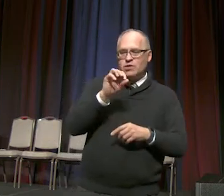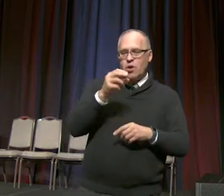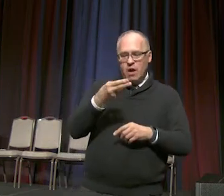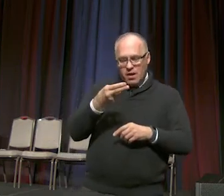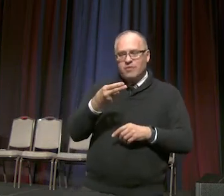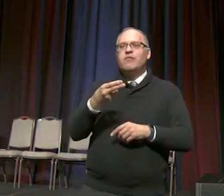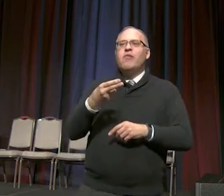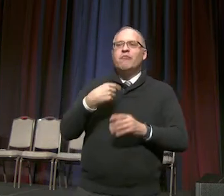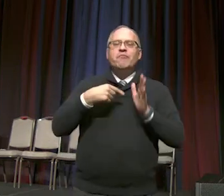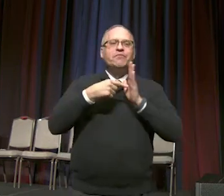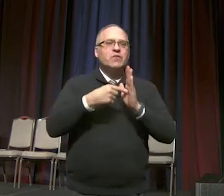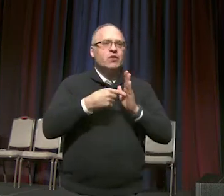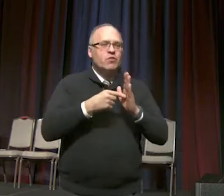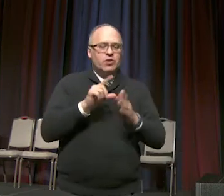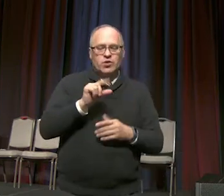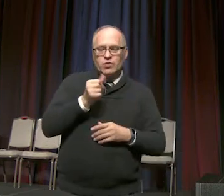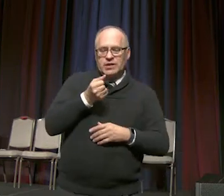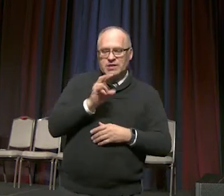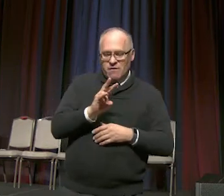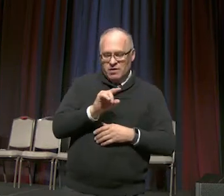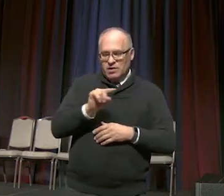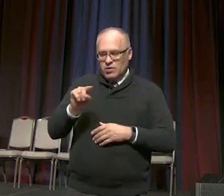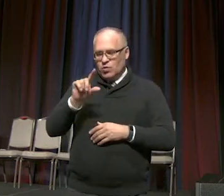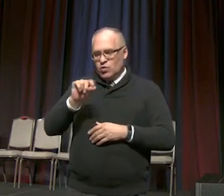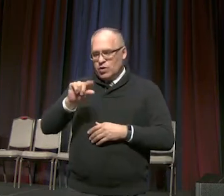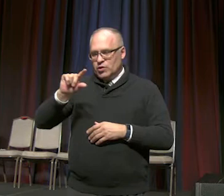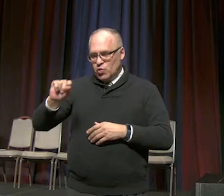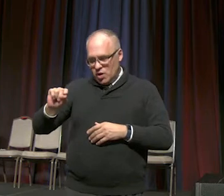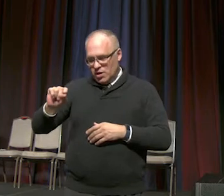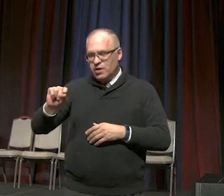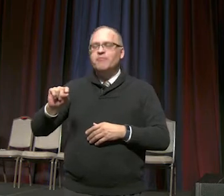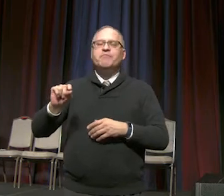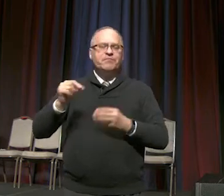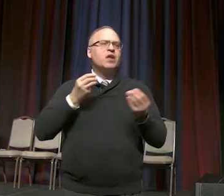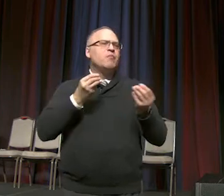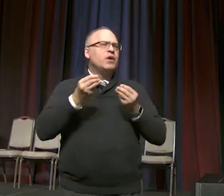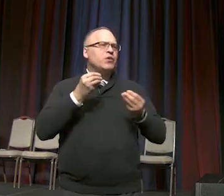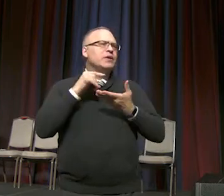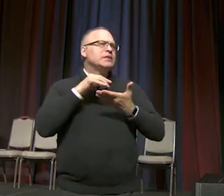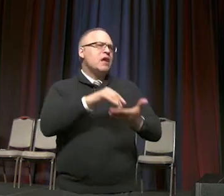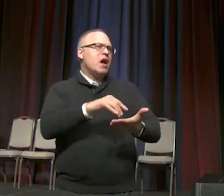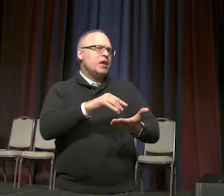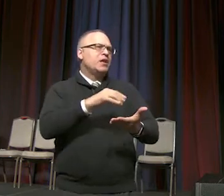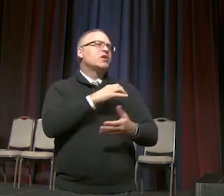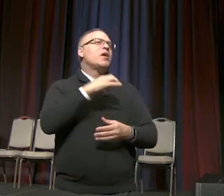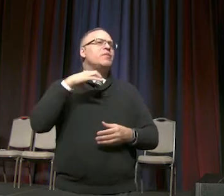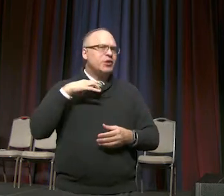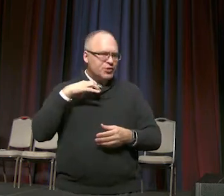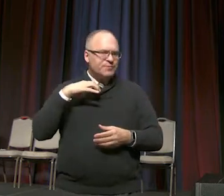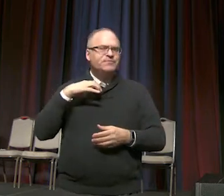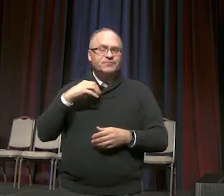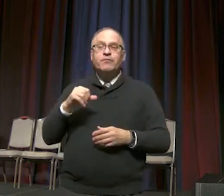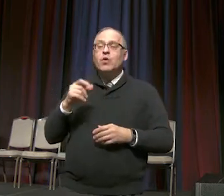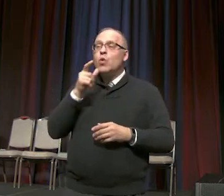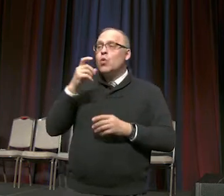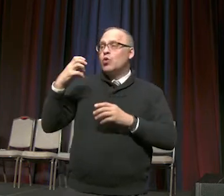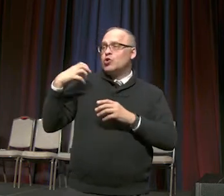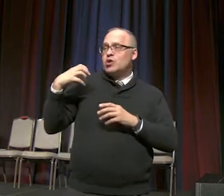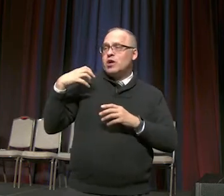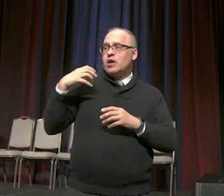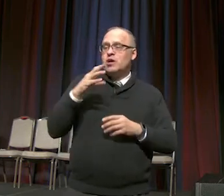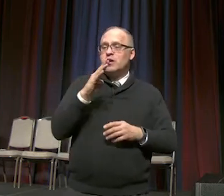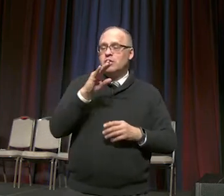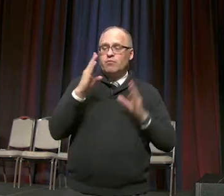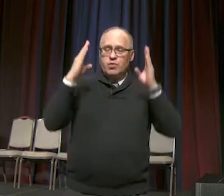representing the 2017 to 2020 Ministry Study Commission, chaired by Bishop Lori Haller